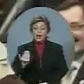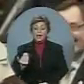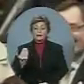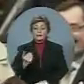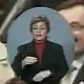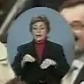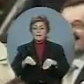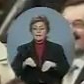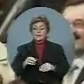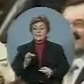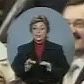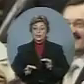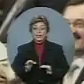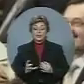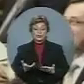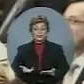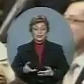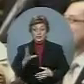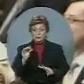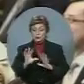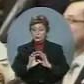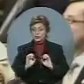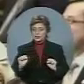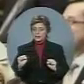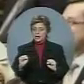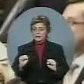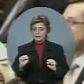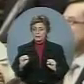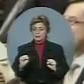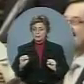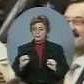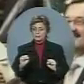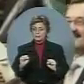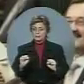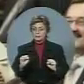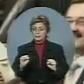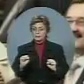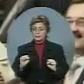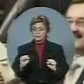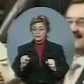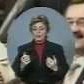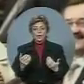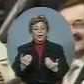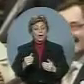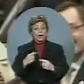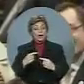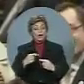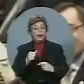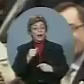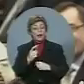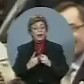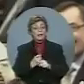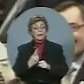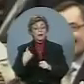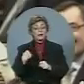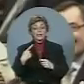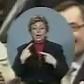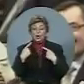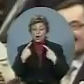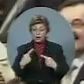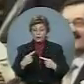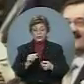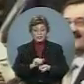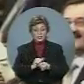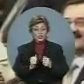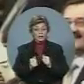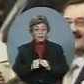Minister of Justice, Mr. Speaker, announced important changes last year that would ensure that when we select judges, that